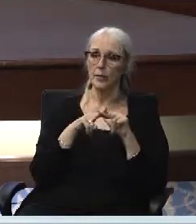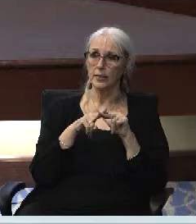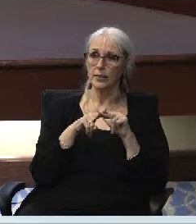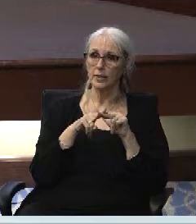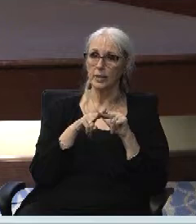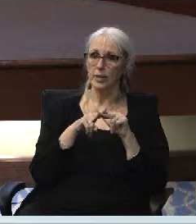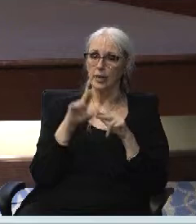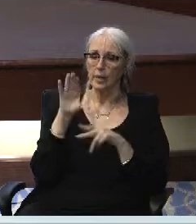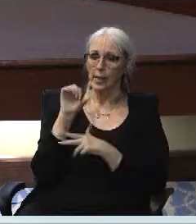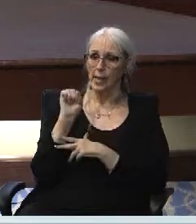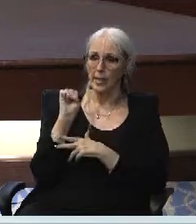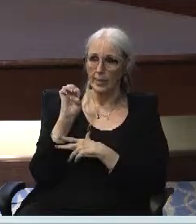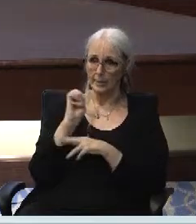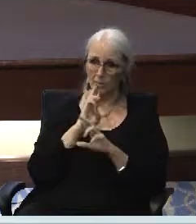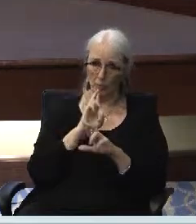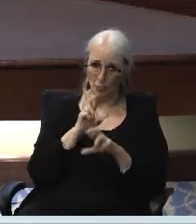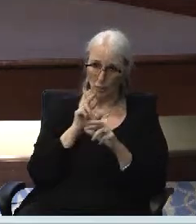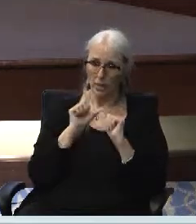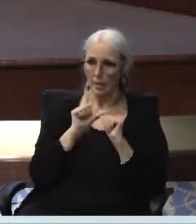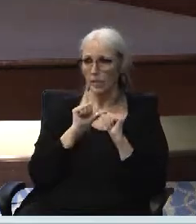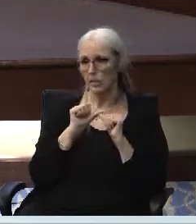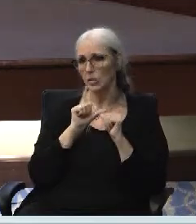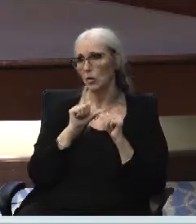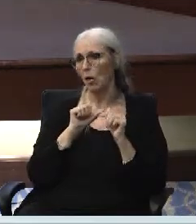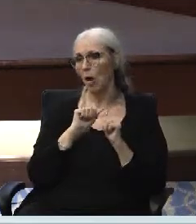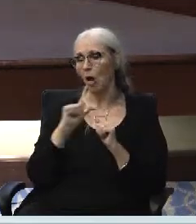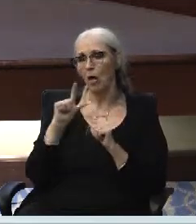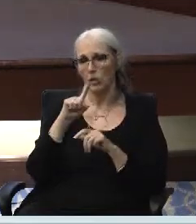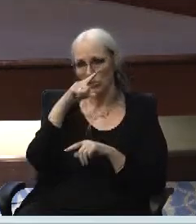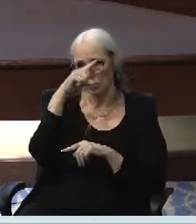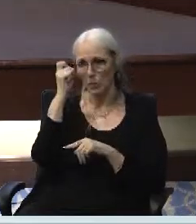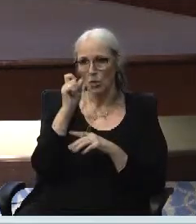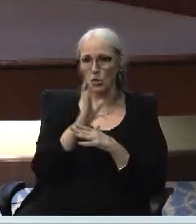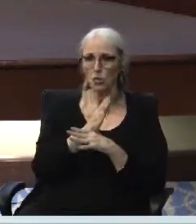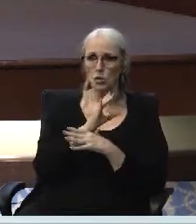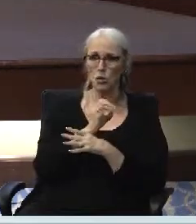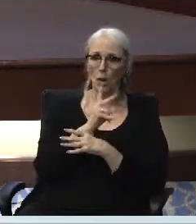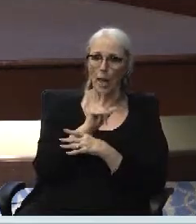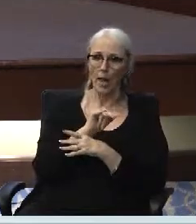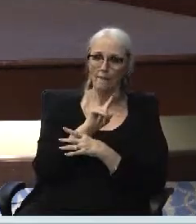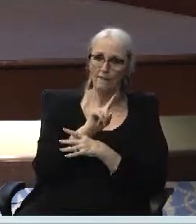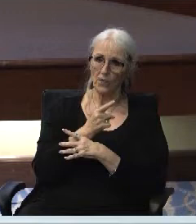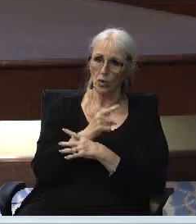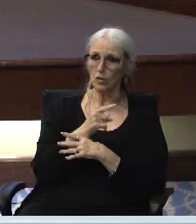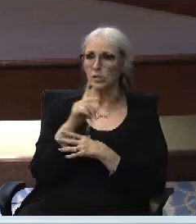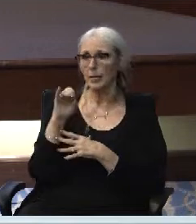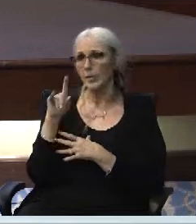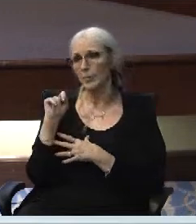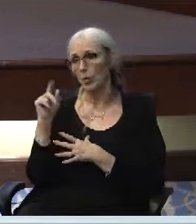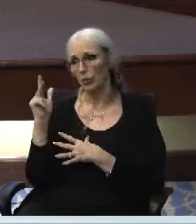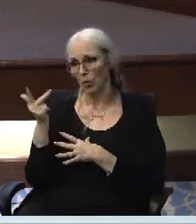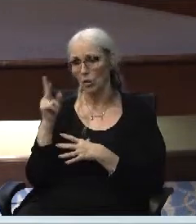increases in the cases reported continued throughout the summer between July 1st and September 3rd. There was a